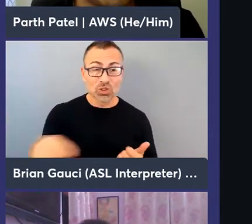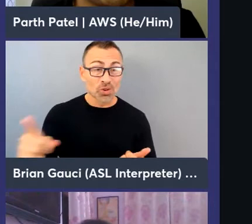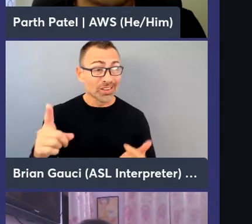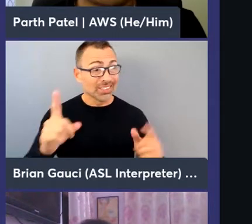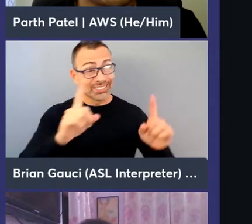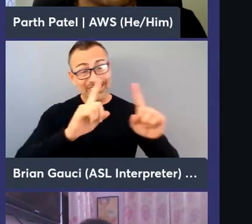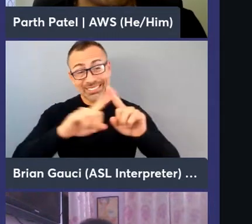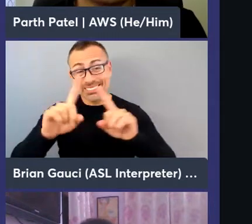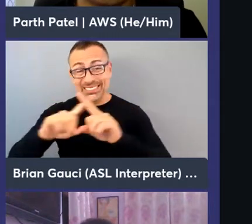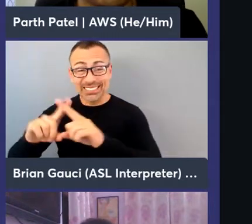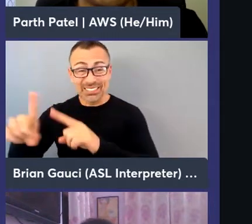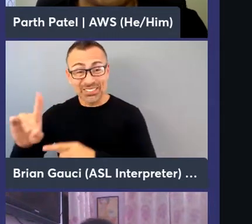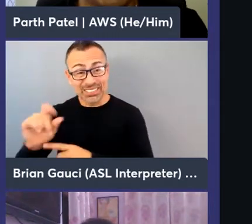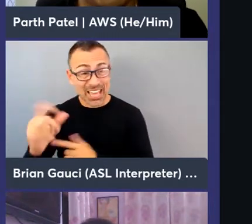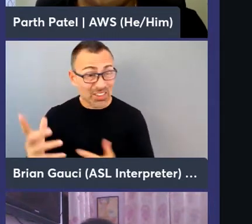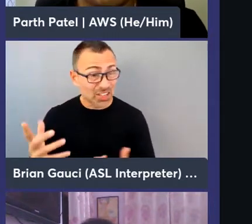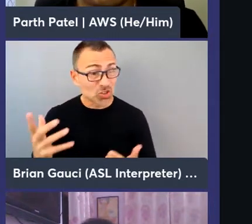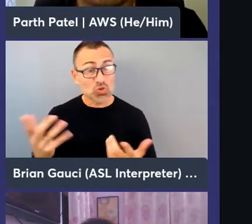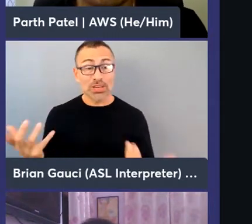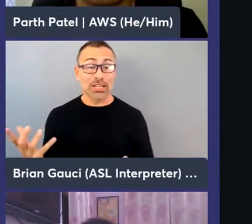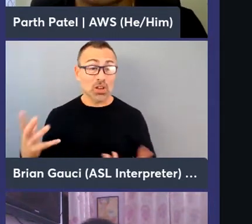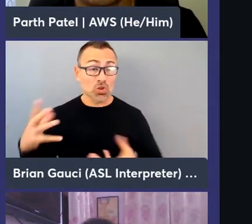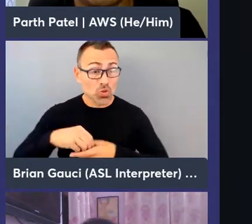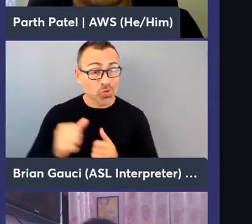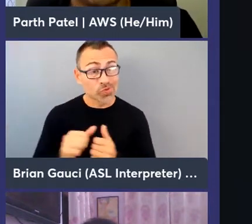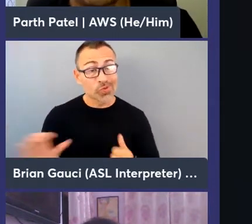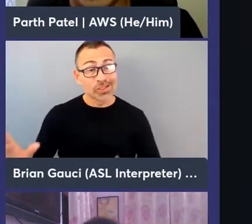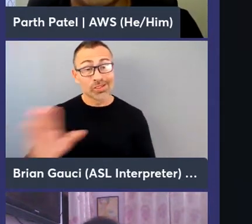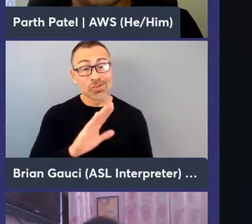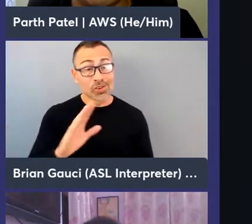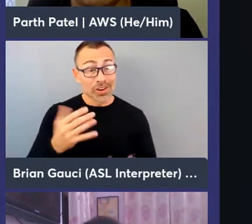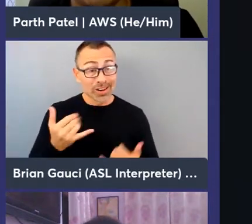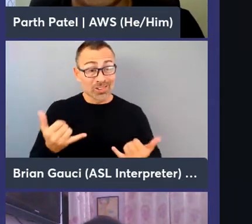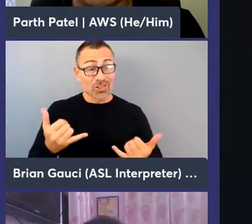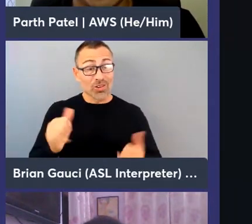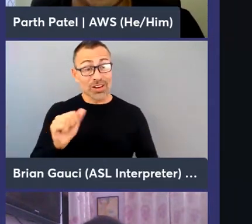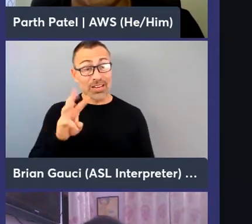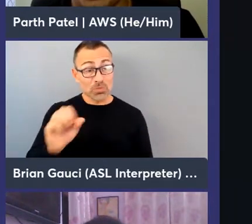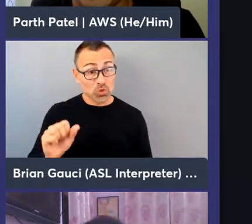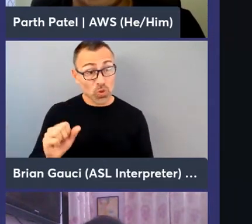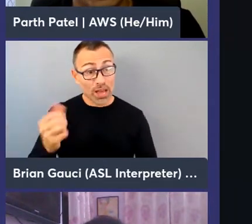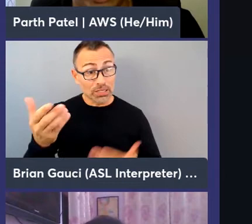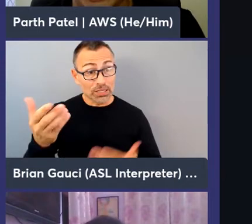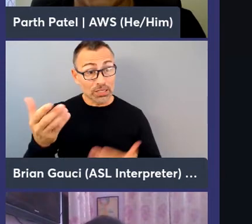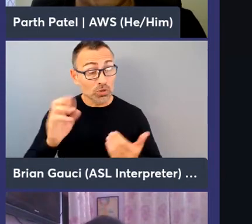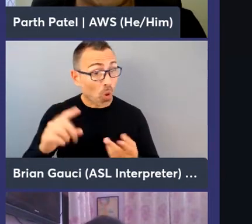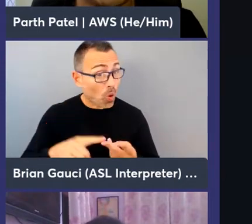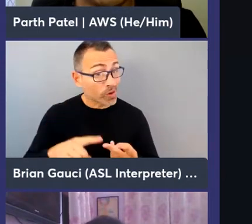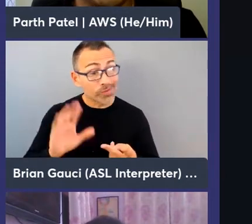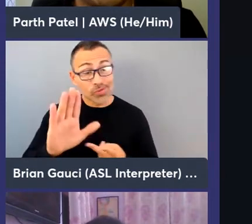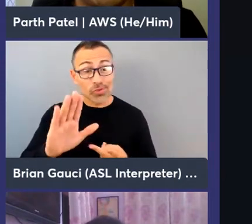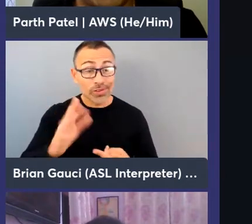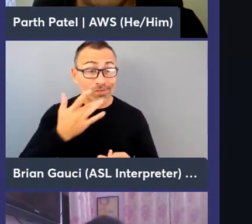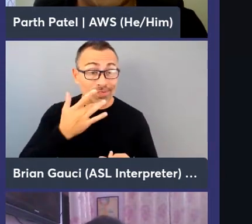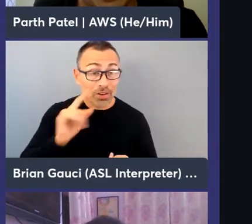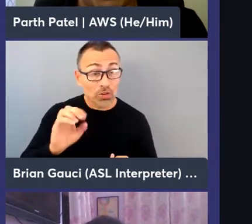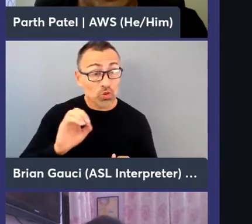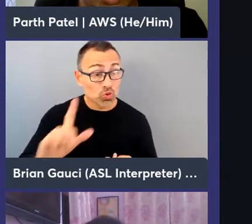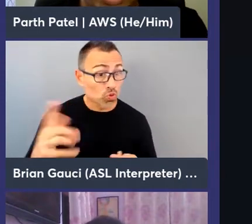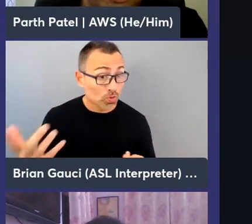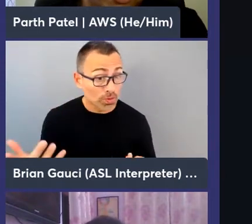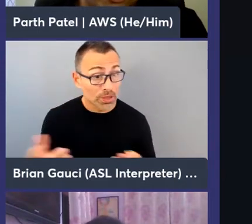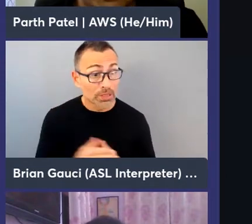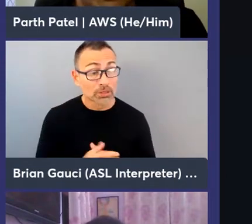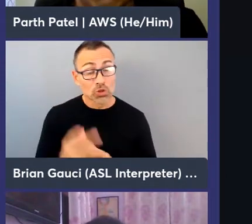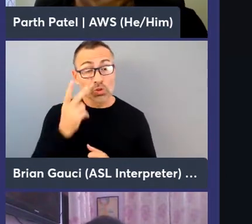existing AWS service or your favorite tool to get this report and see that where is the trend going, and then how